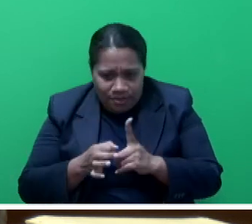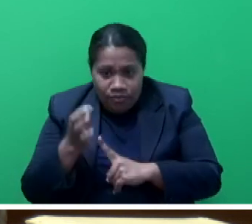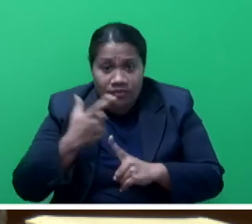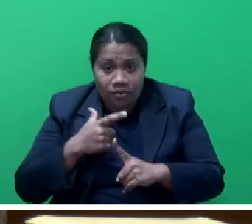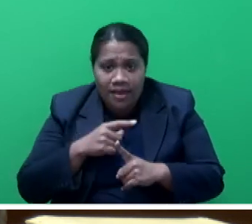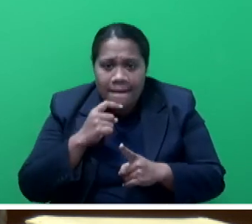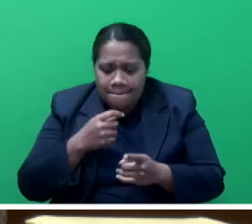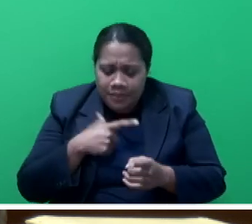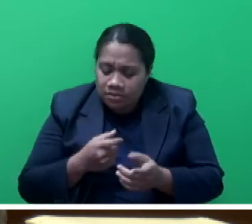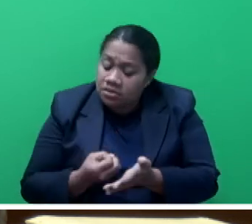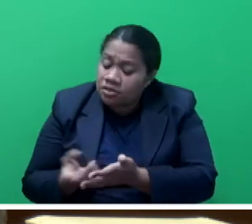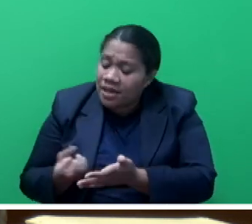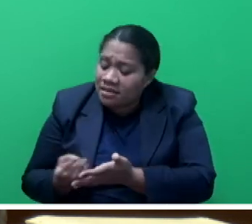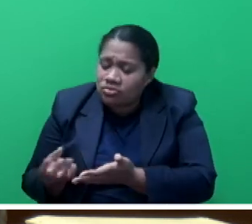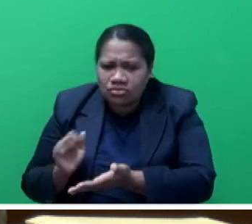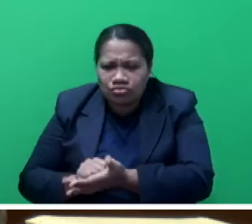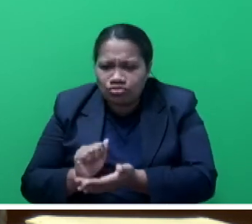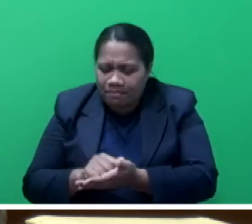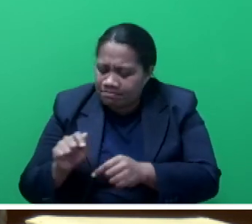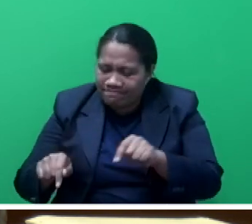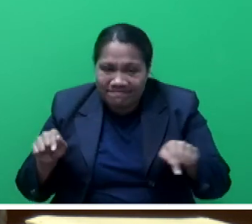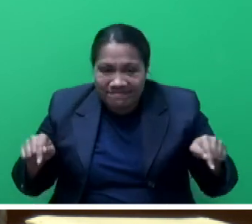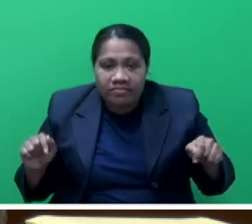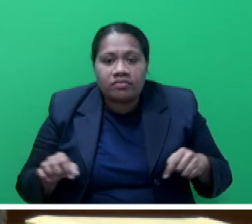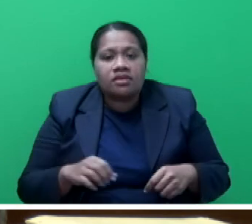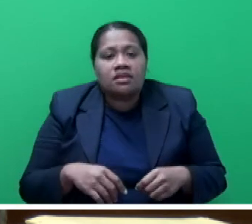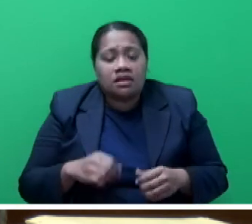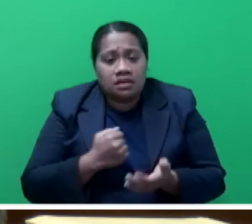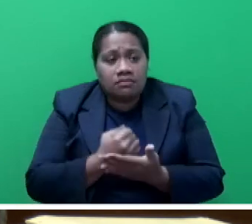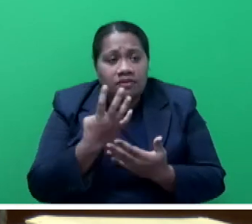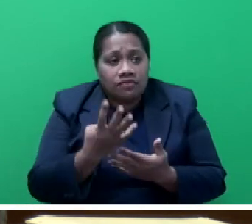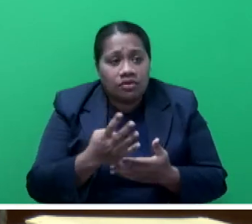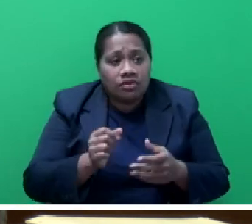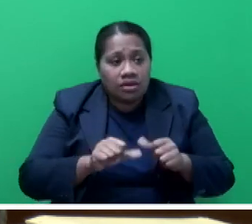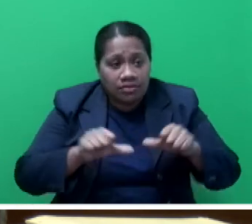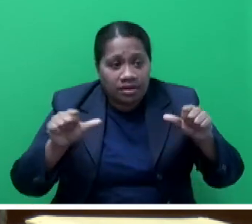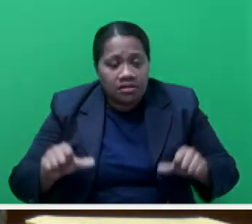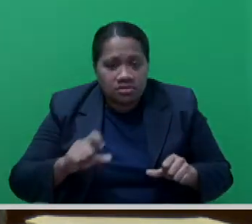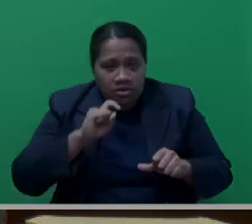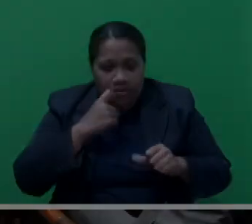the suppliers. Number 4, agriculture will expand in national interest. Thank you.